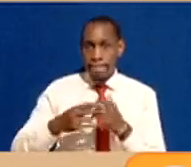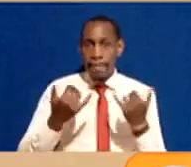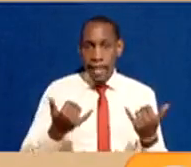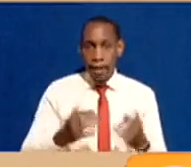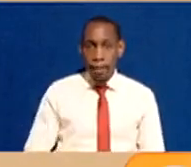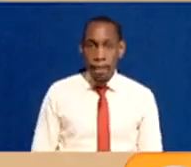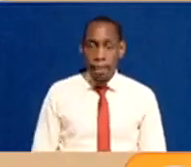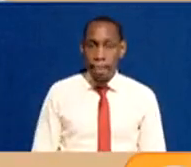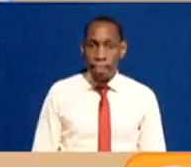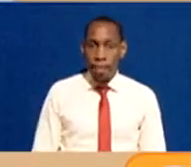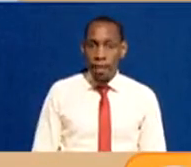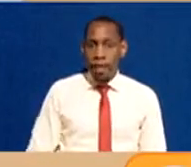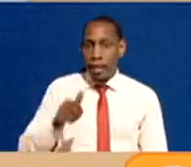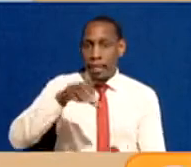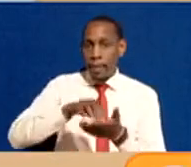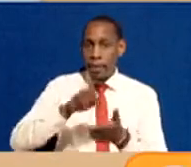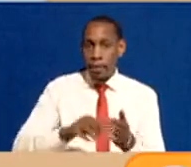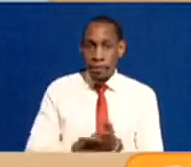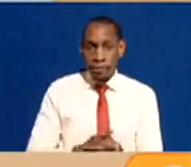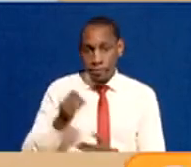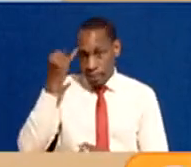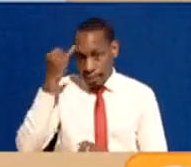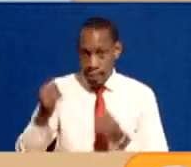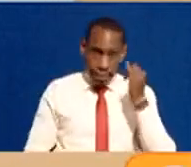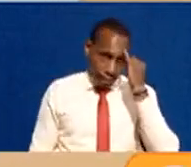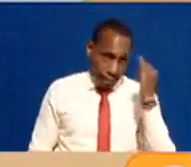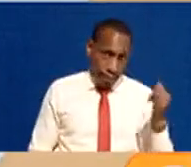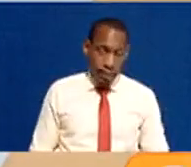then there is the space of ideals.